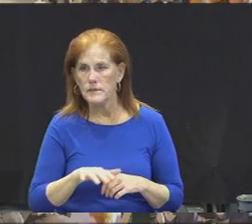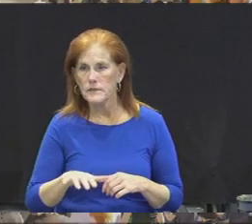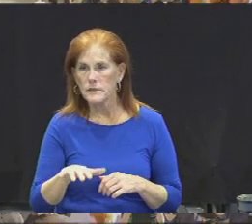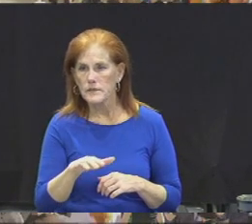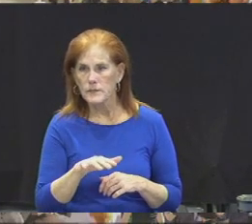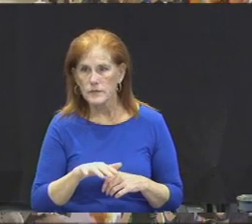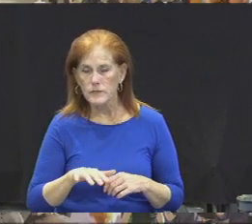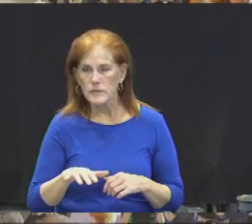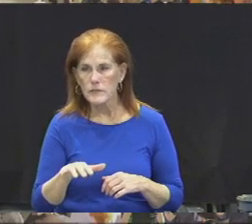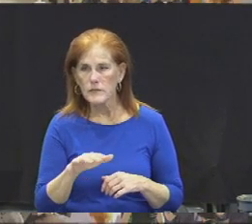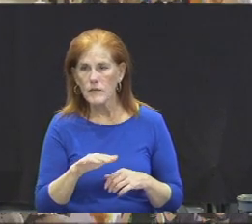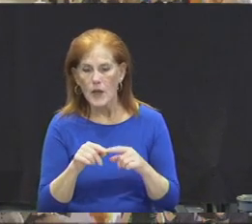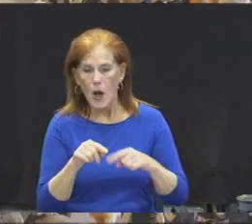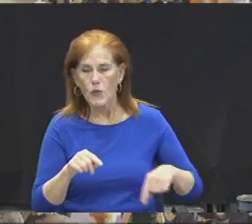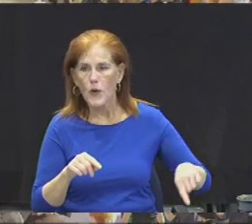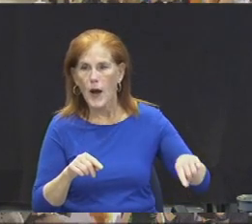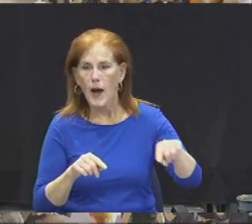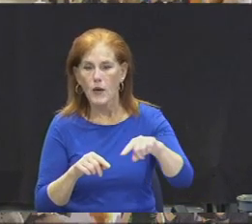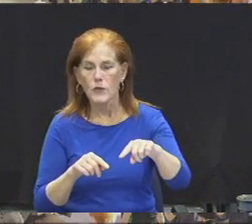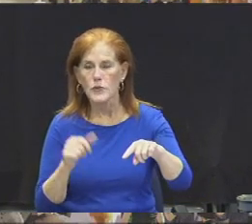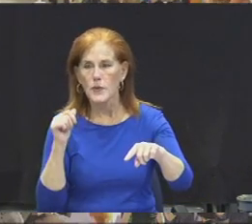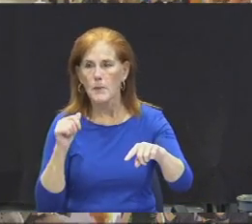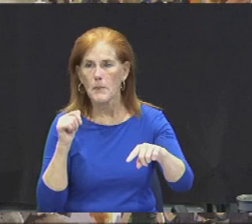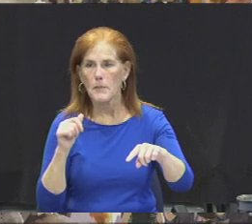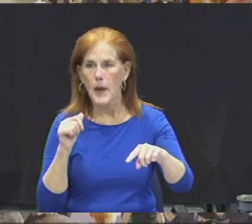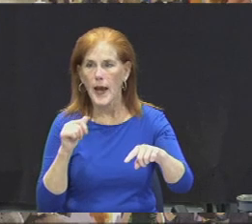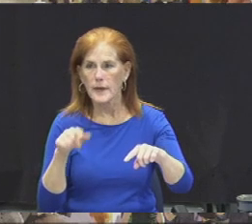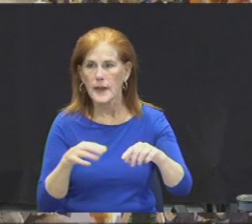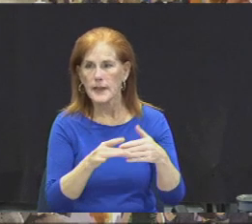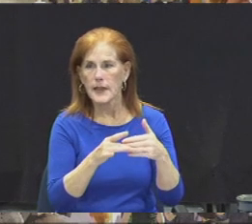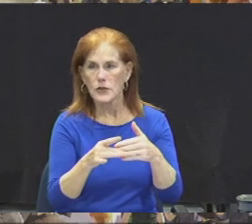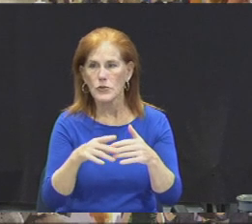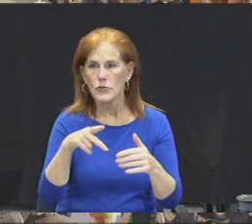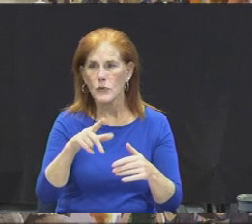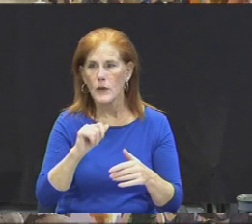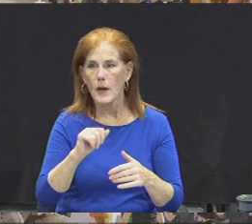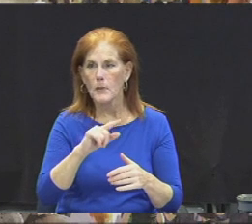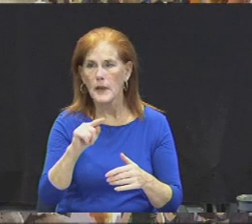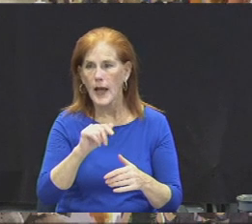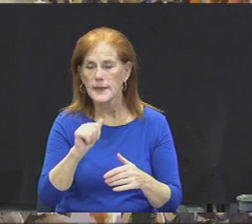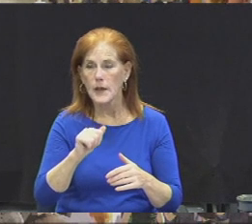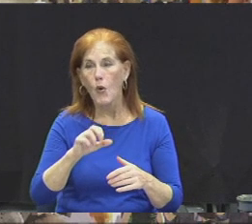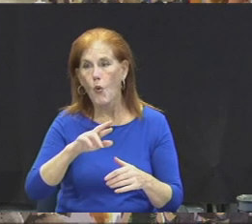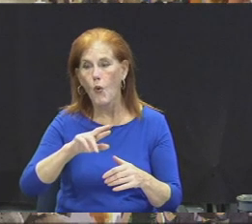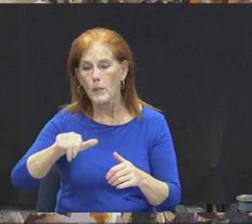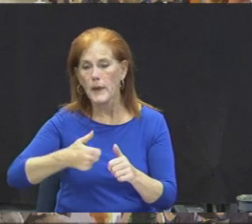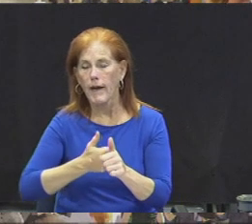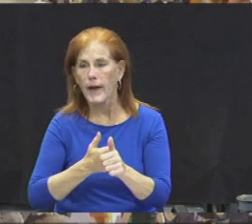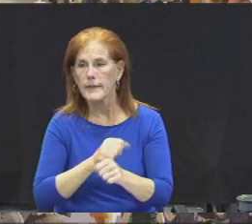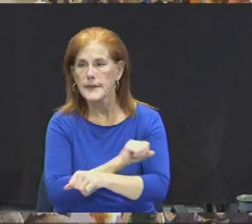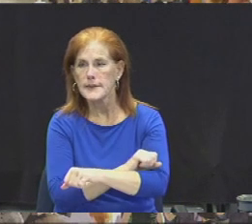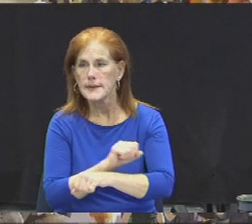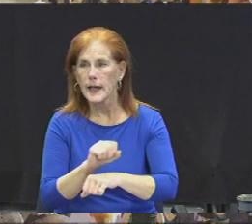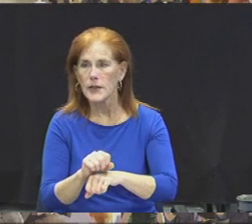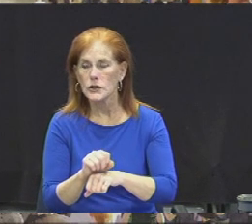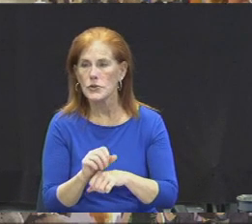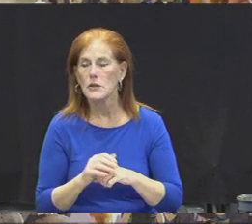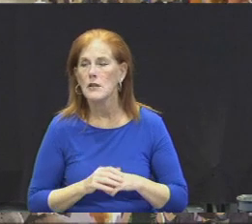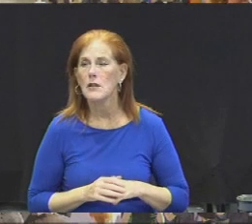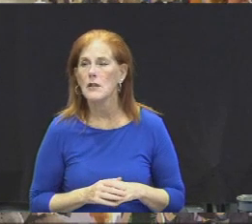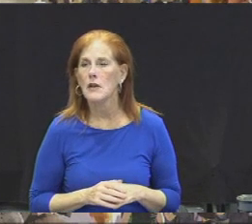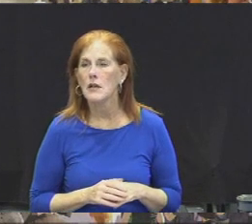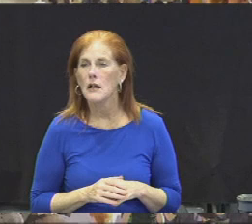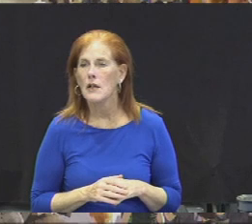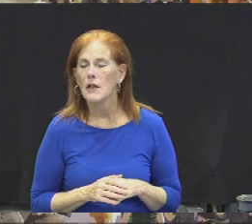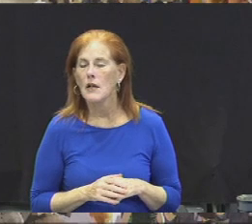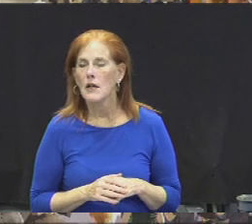actually kind of access around to the back that gets you onto the plaza that then takes you onto the stage. And then really lots